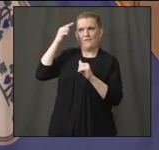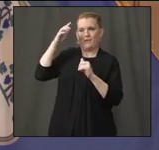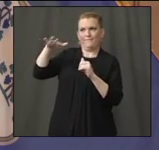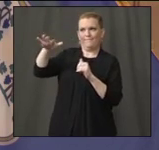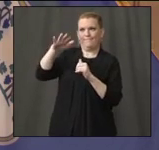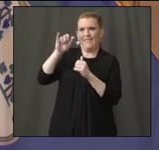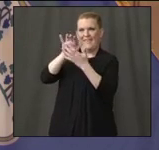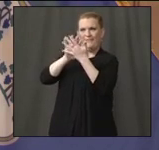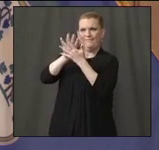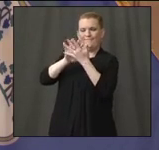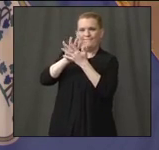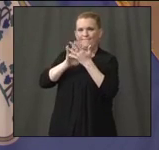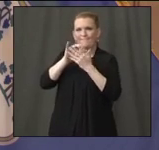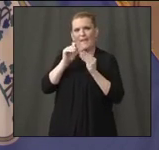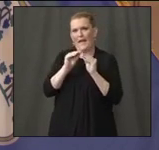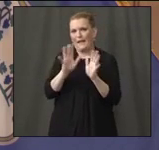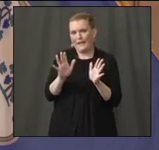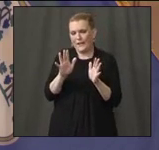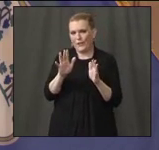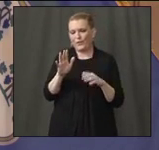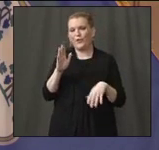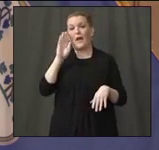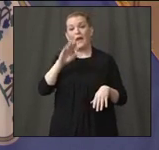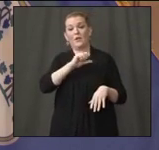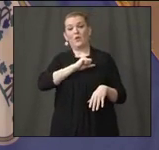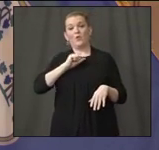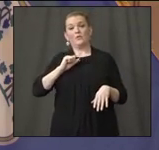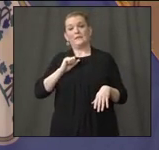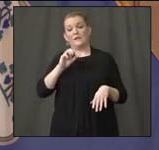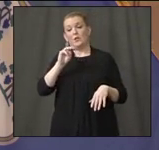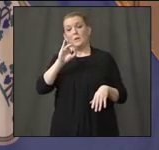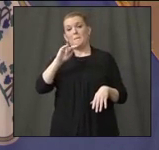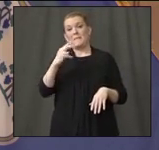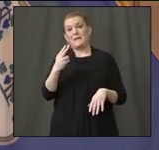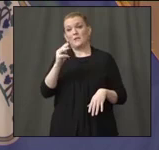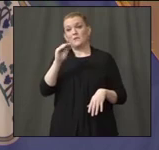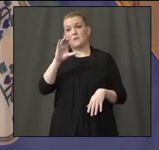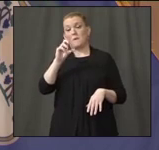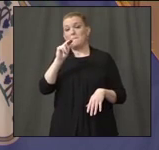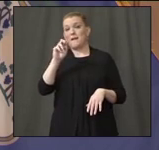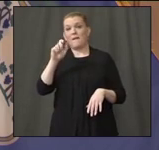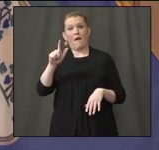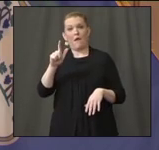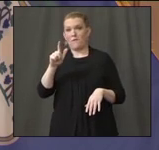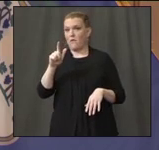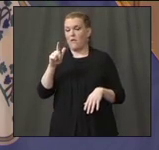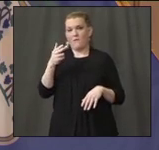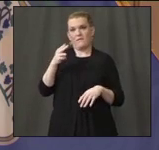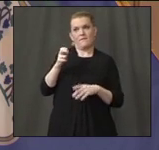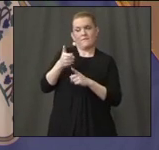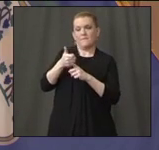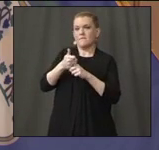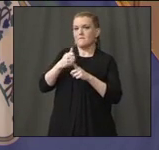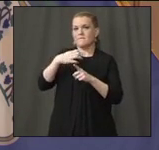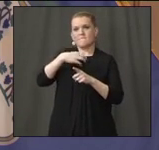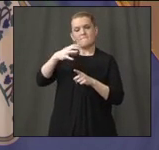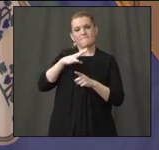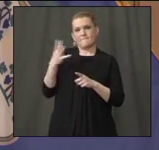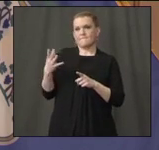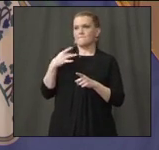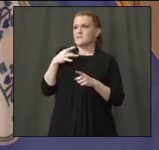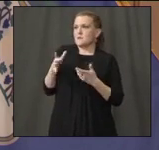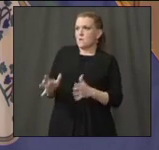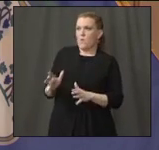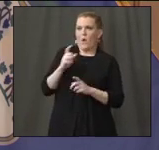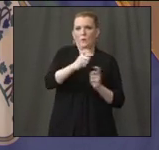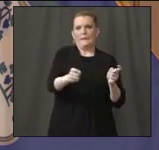not very happy about the idea of giving any additional money to the states. And he said if a lot of them are in trouble, maybe they should just think about